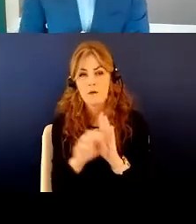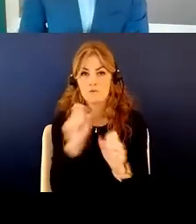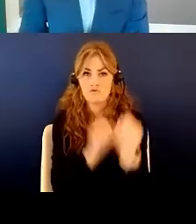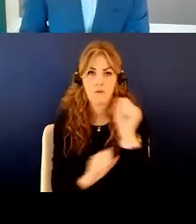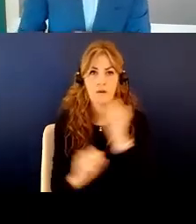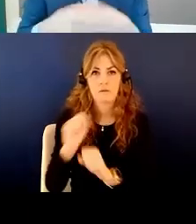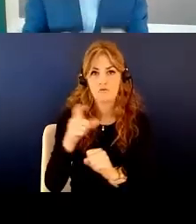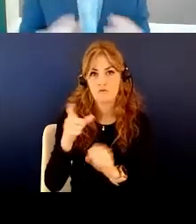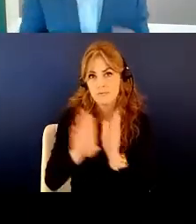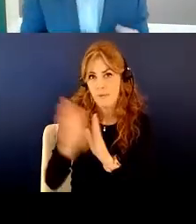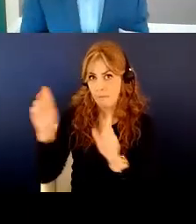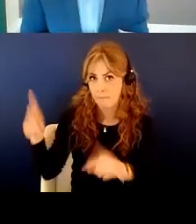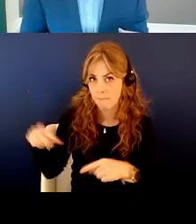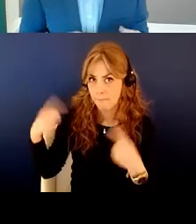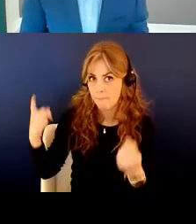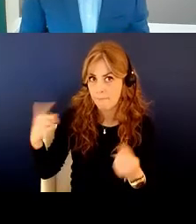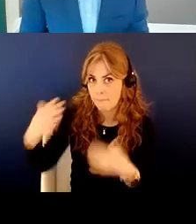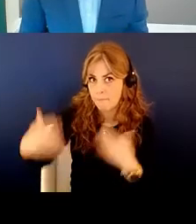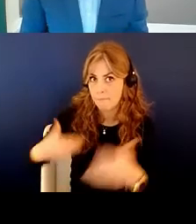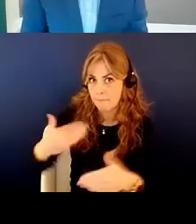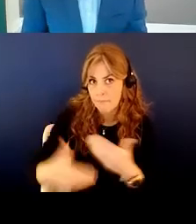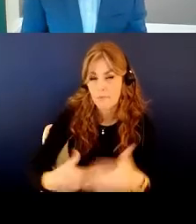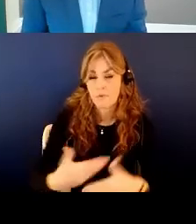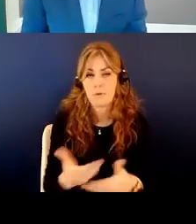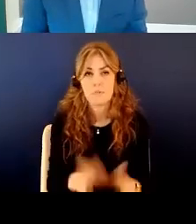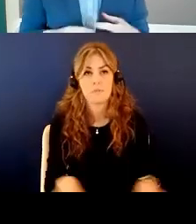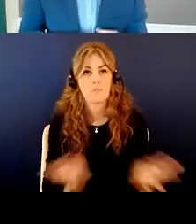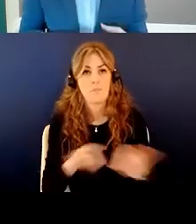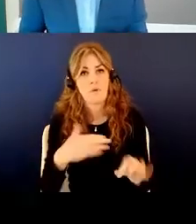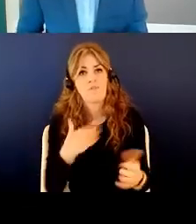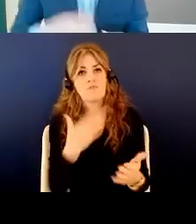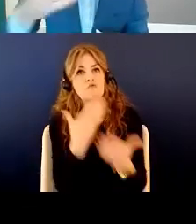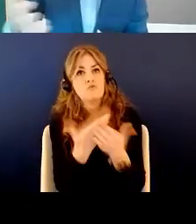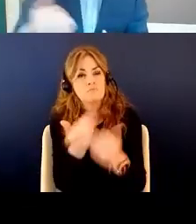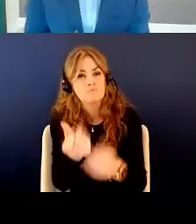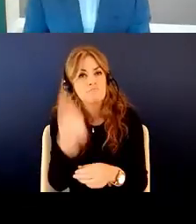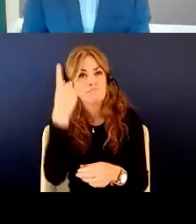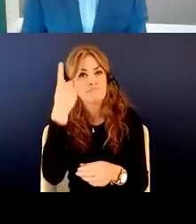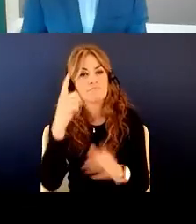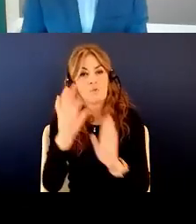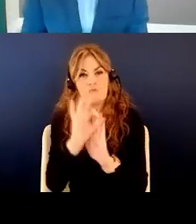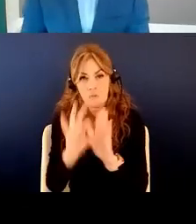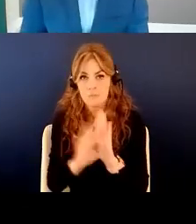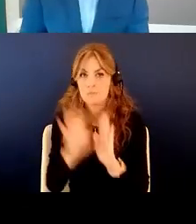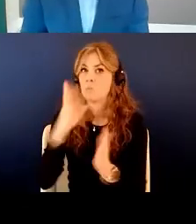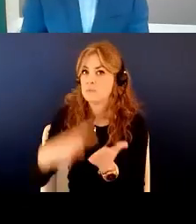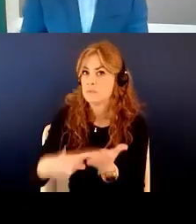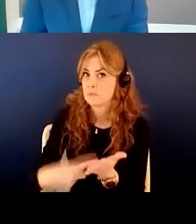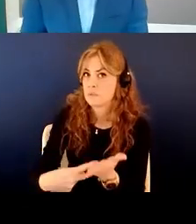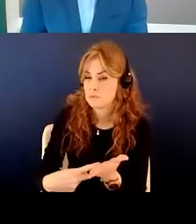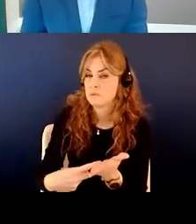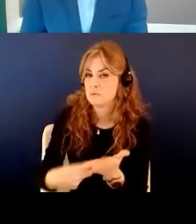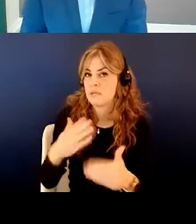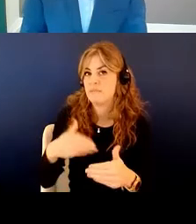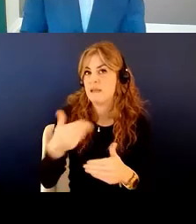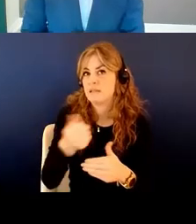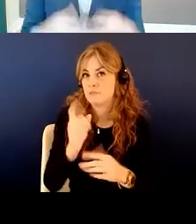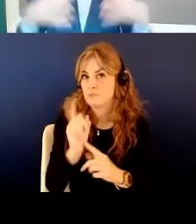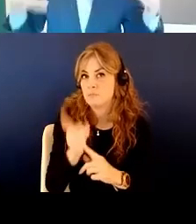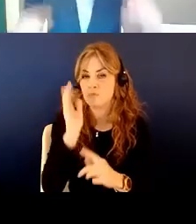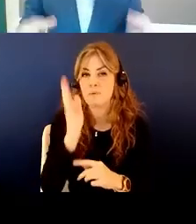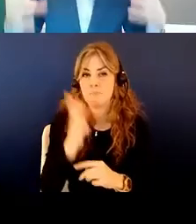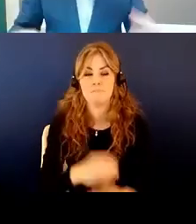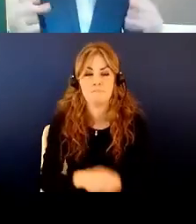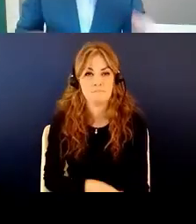over time. And it's certainly very important to have a good understanding of what those formulas are, and we're going to talk about that in the next few minutes. But